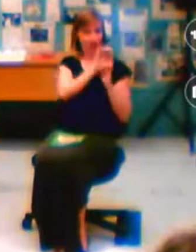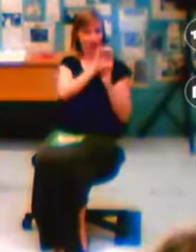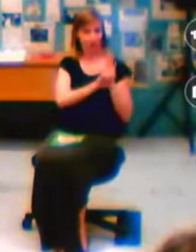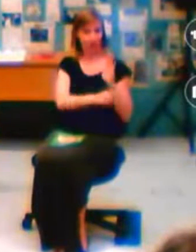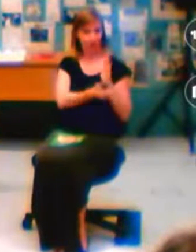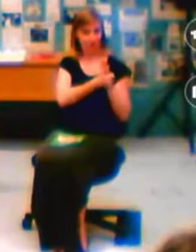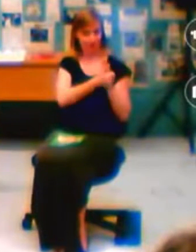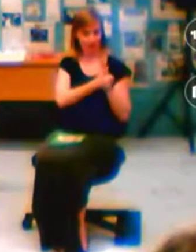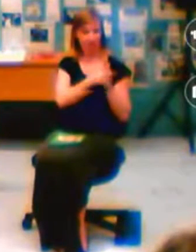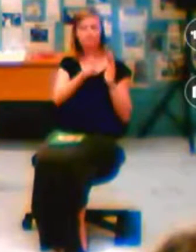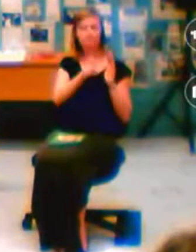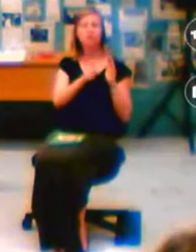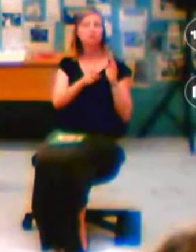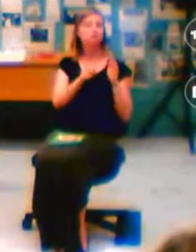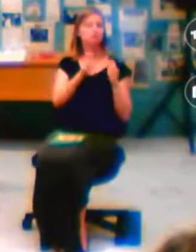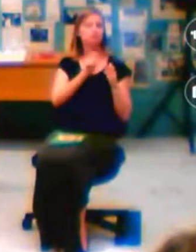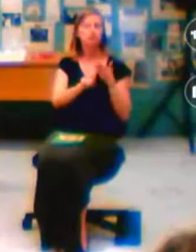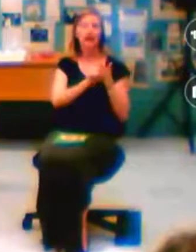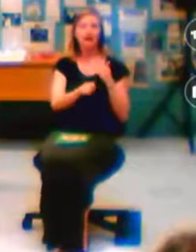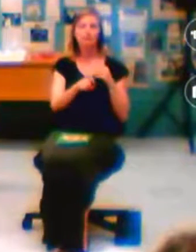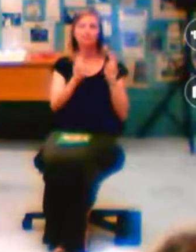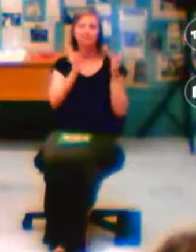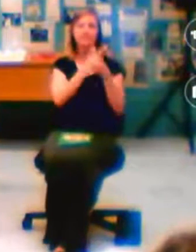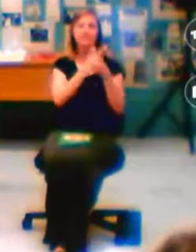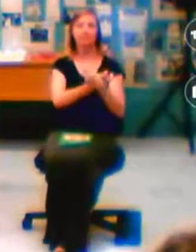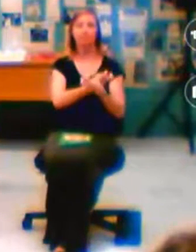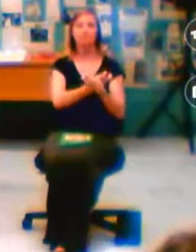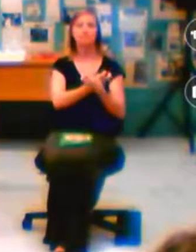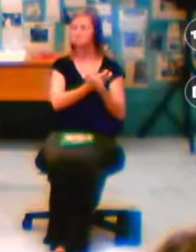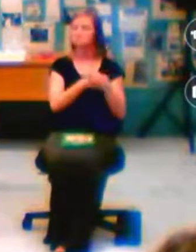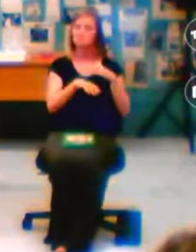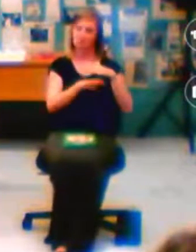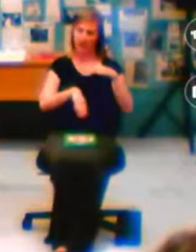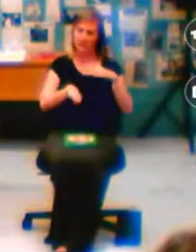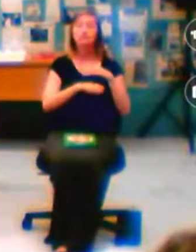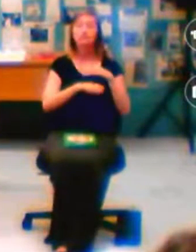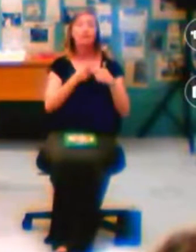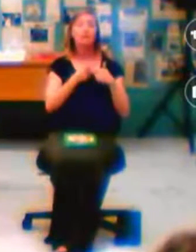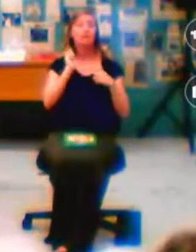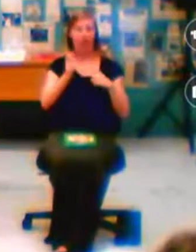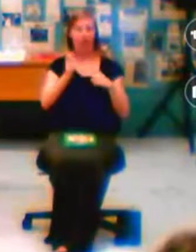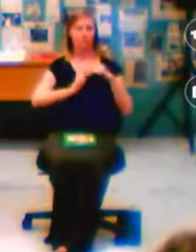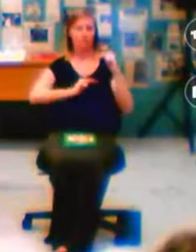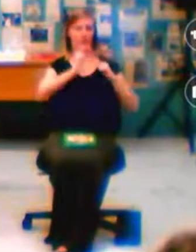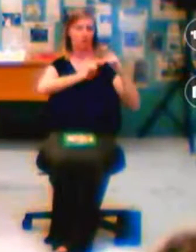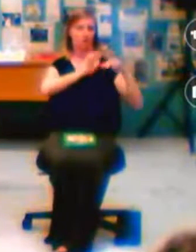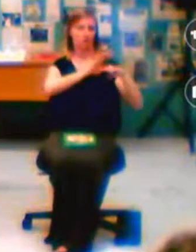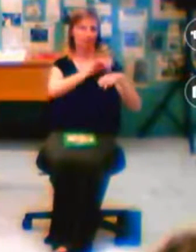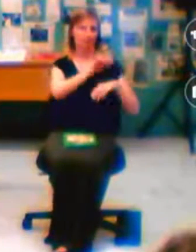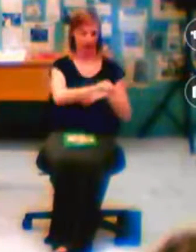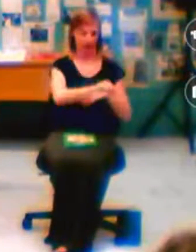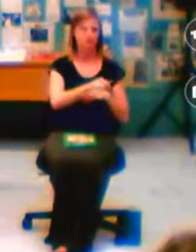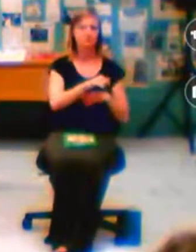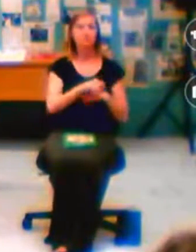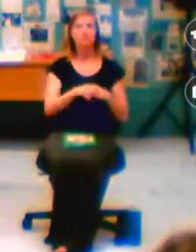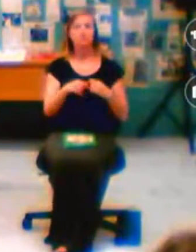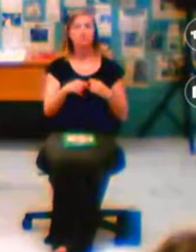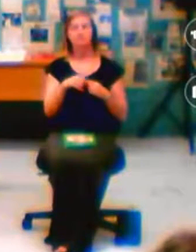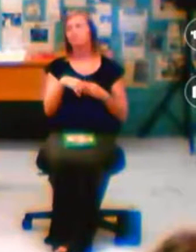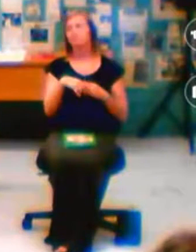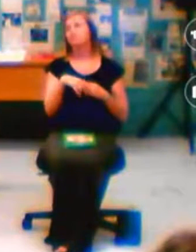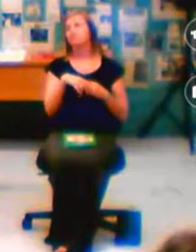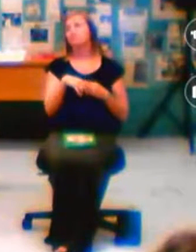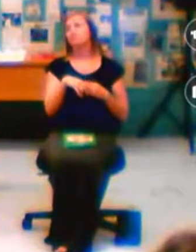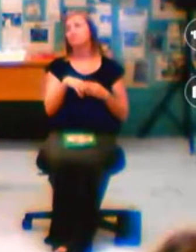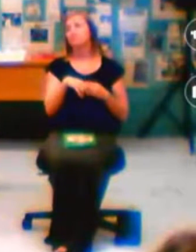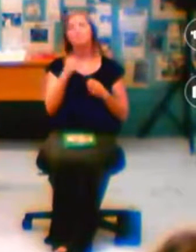be honest, I don't see it in the amendment. Right. So one of the problems with writing something to be a constitutional amendment is that